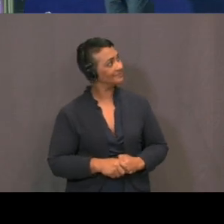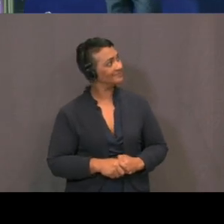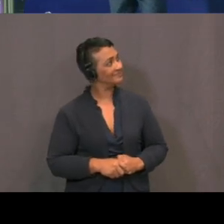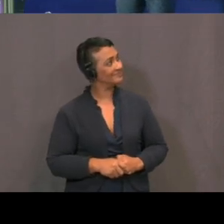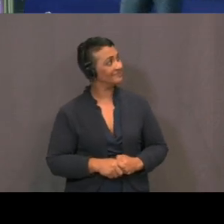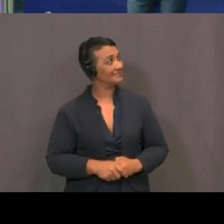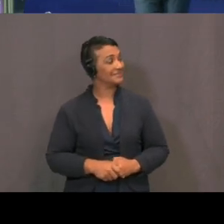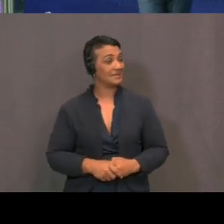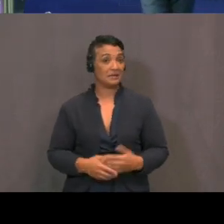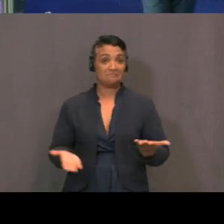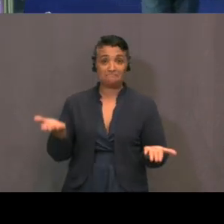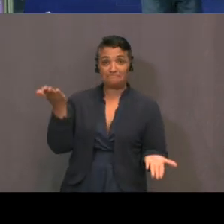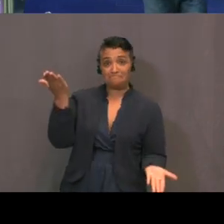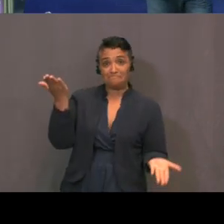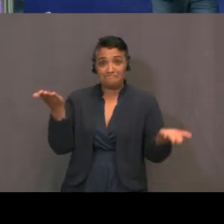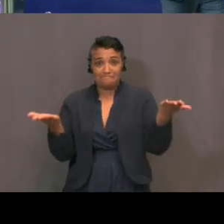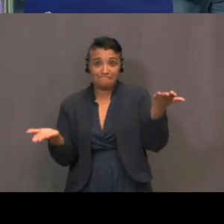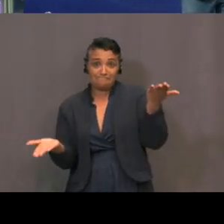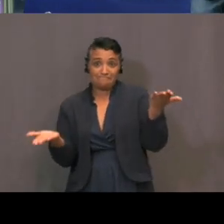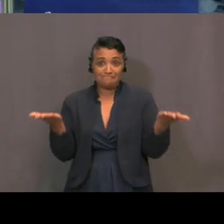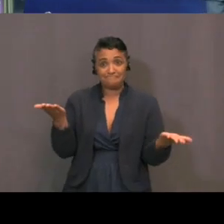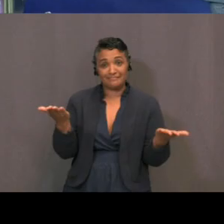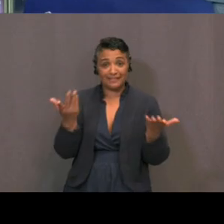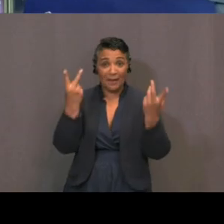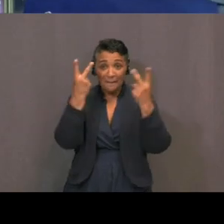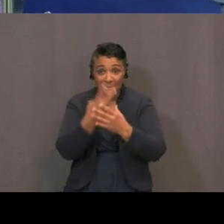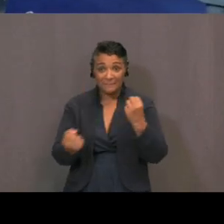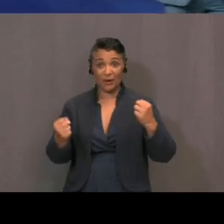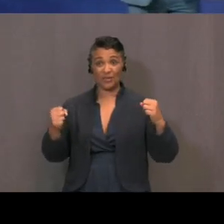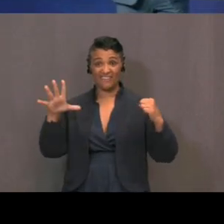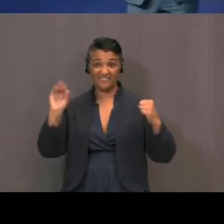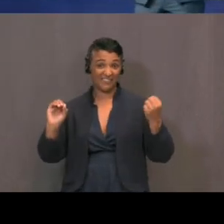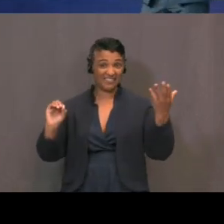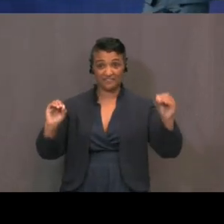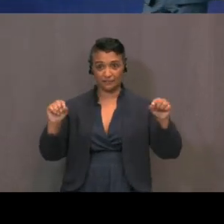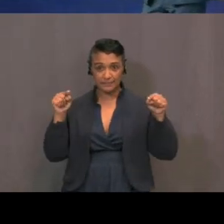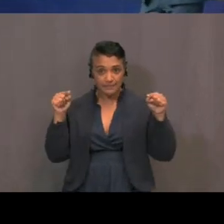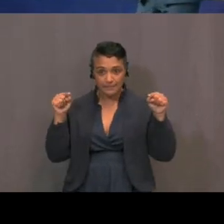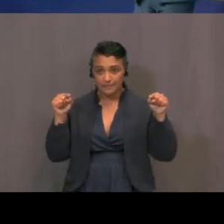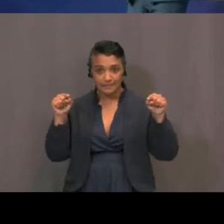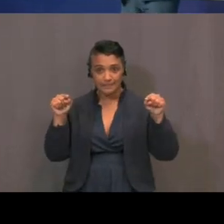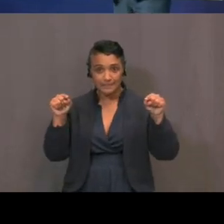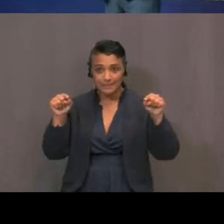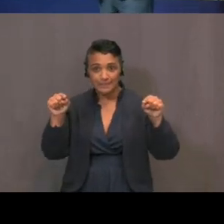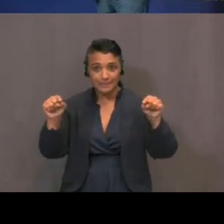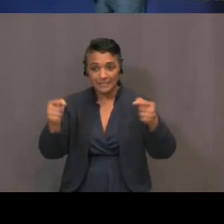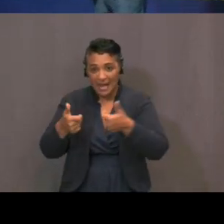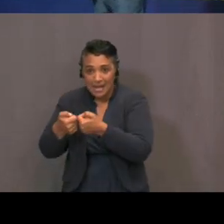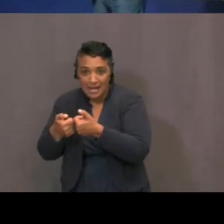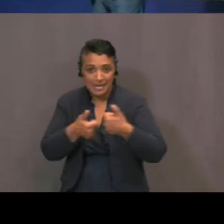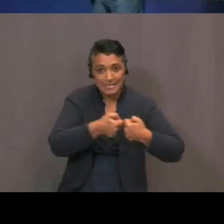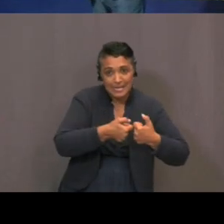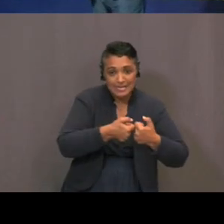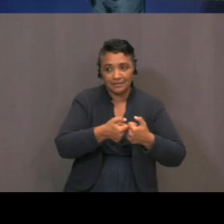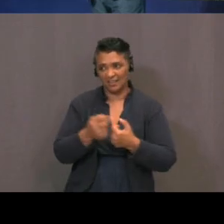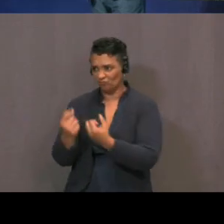Okay, so this is really neck to neck now. It's half and half, 50-50, with a very high number